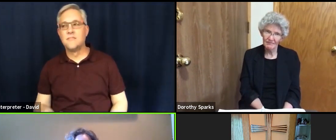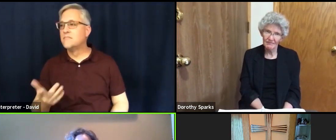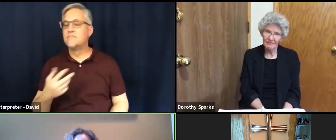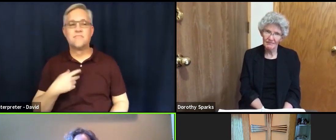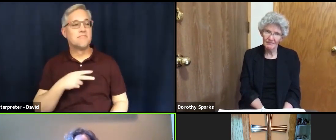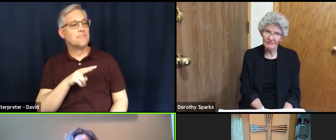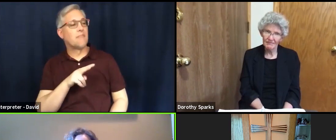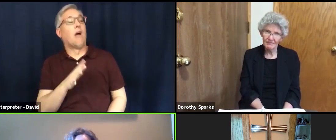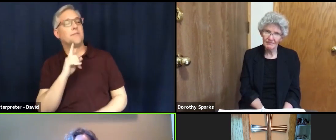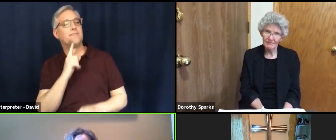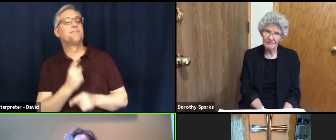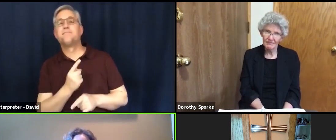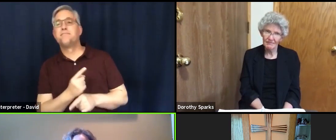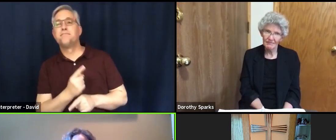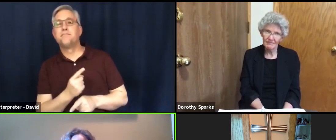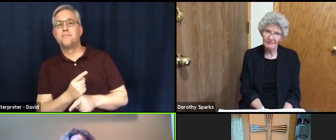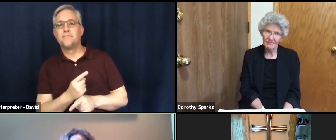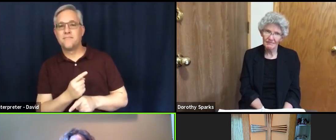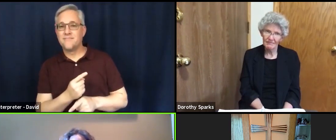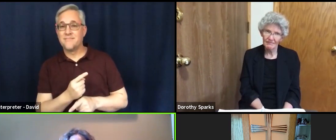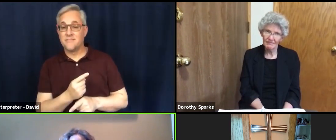country, that's in us.